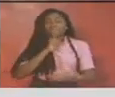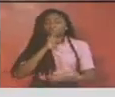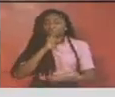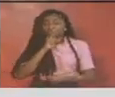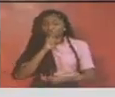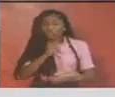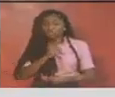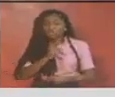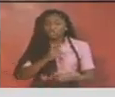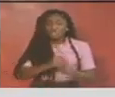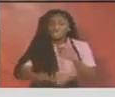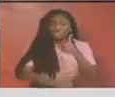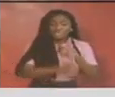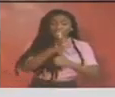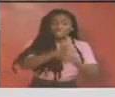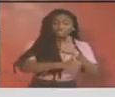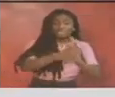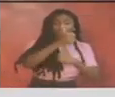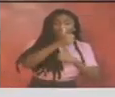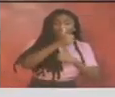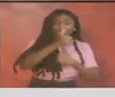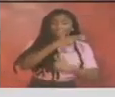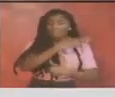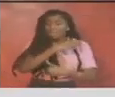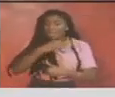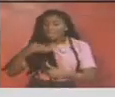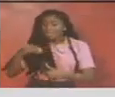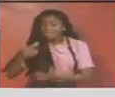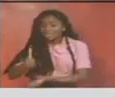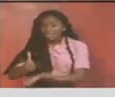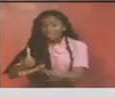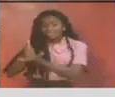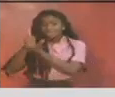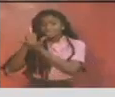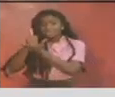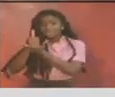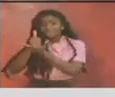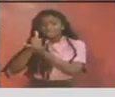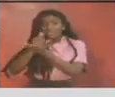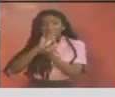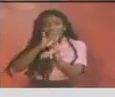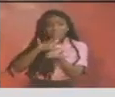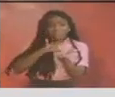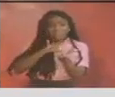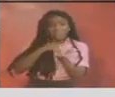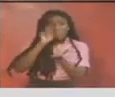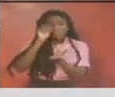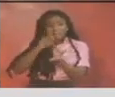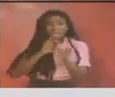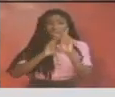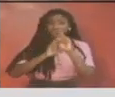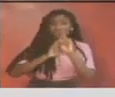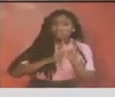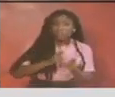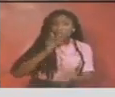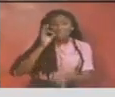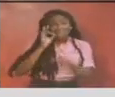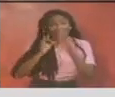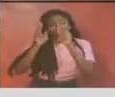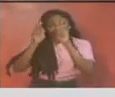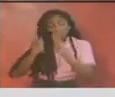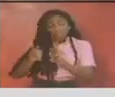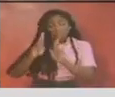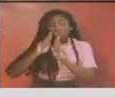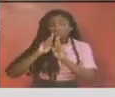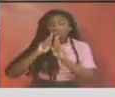it's important that case reports need to be fully investigated so that we don't take the decisions to